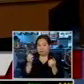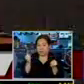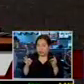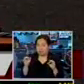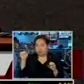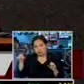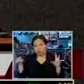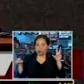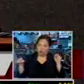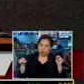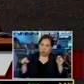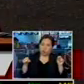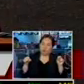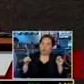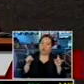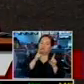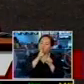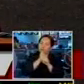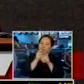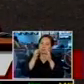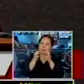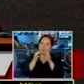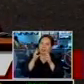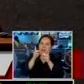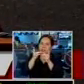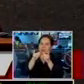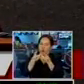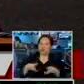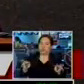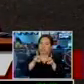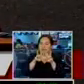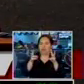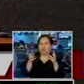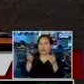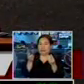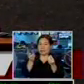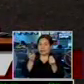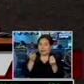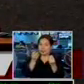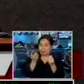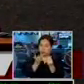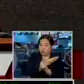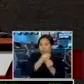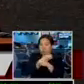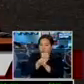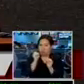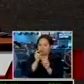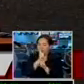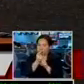the respondent official deserves to be removed from the office he or she